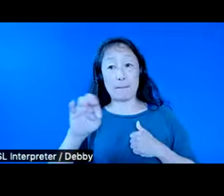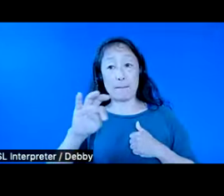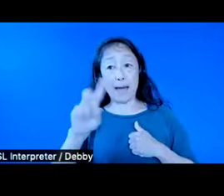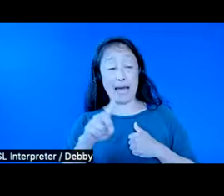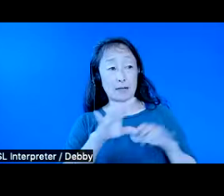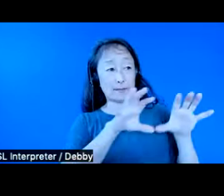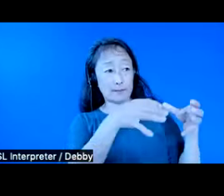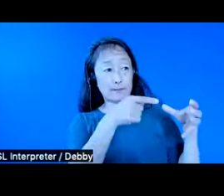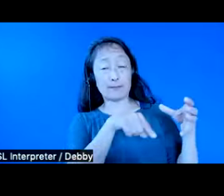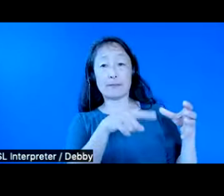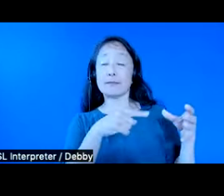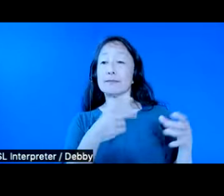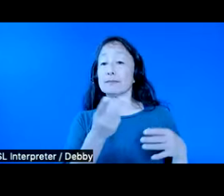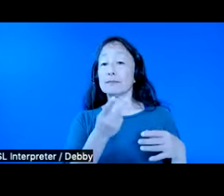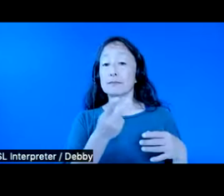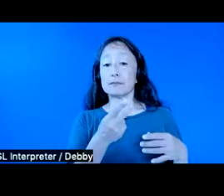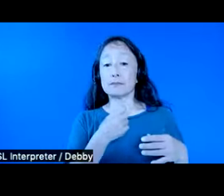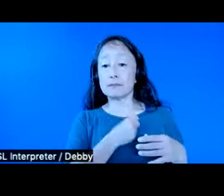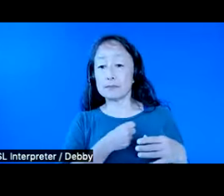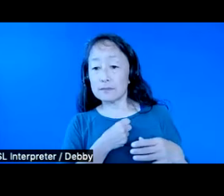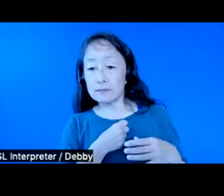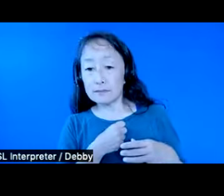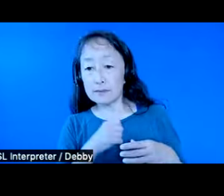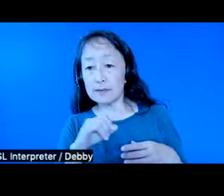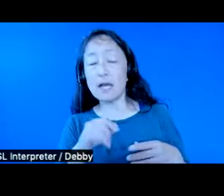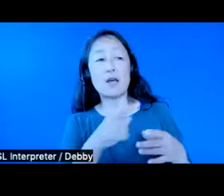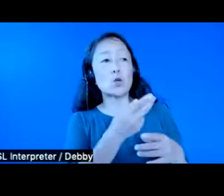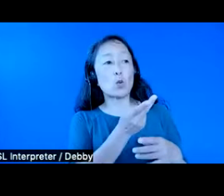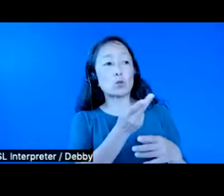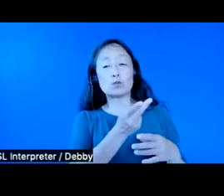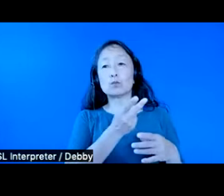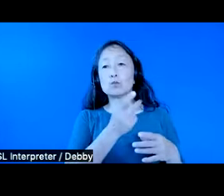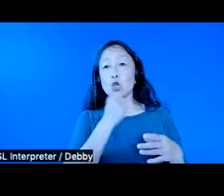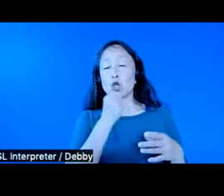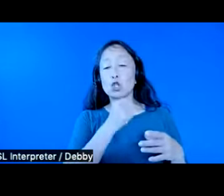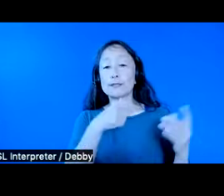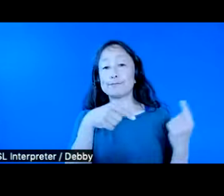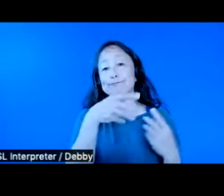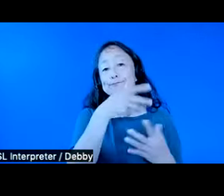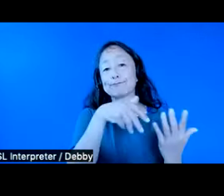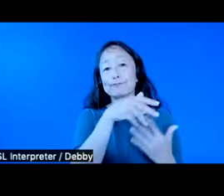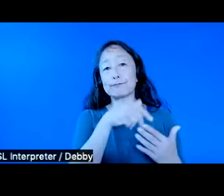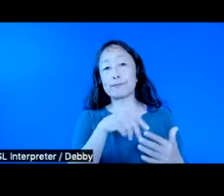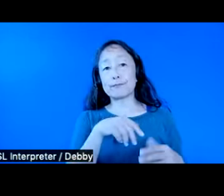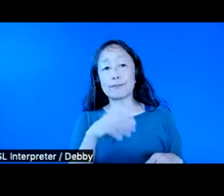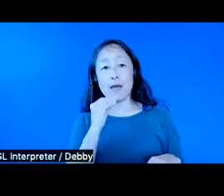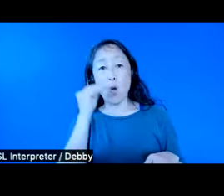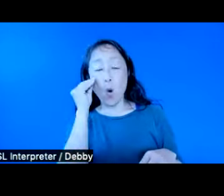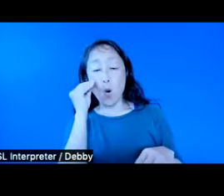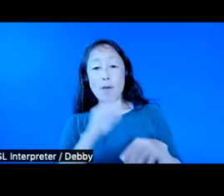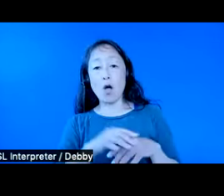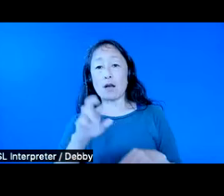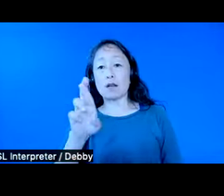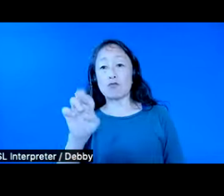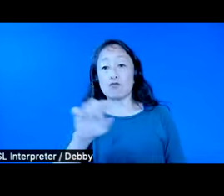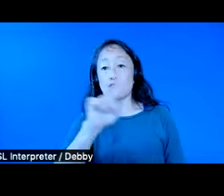out. Sorry, IT stuff. They were just hanging out at their home on the reservation land in